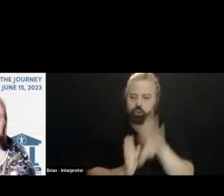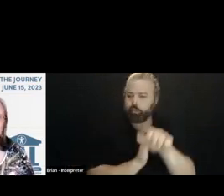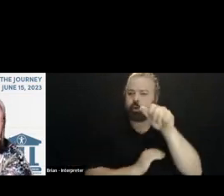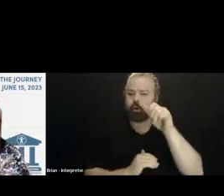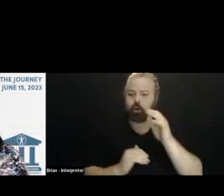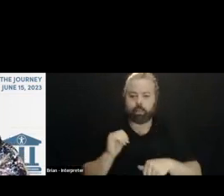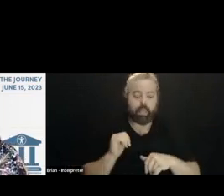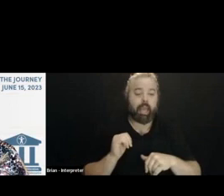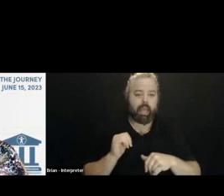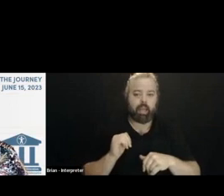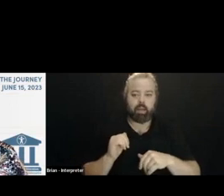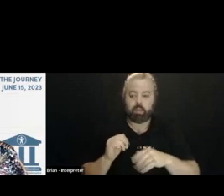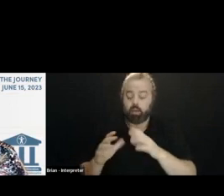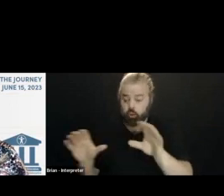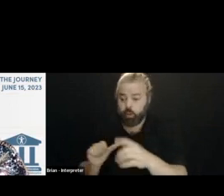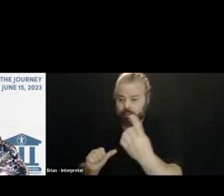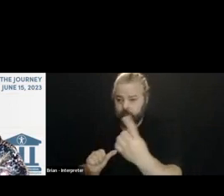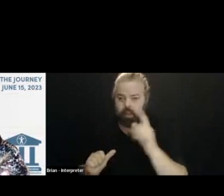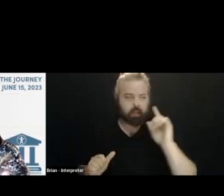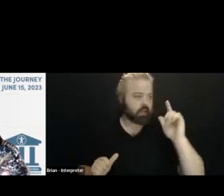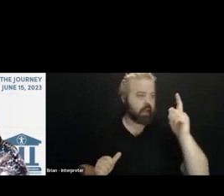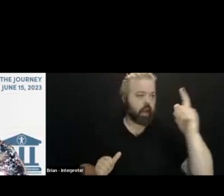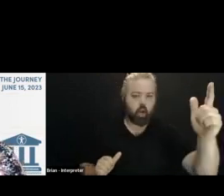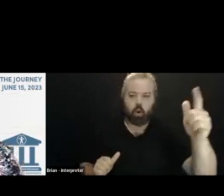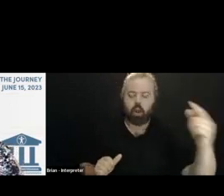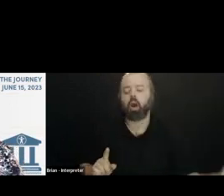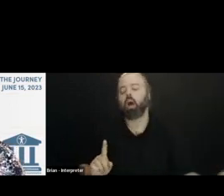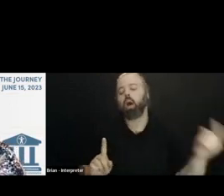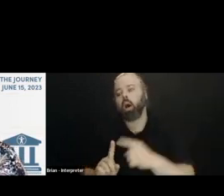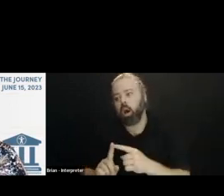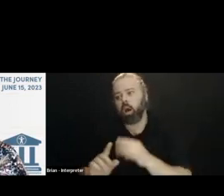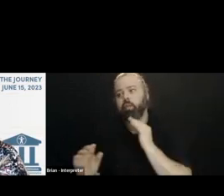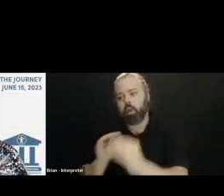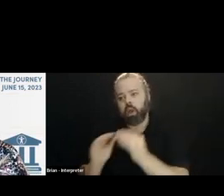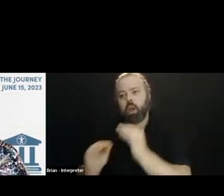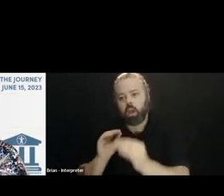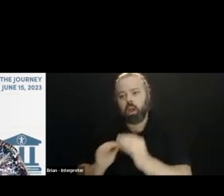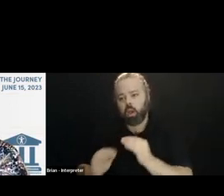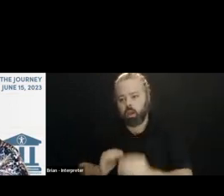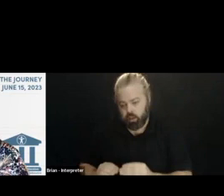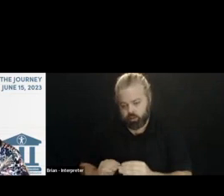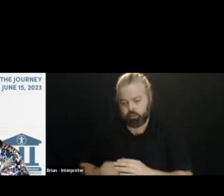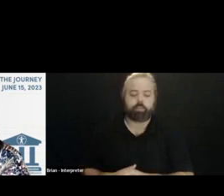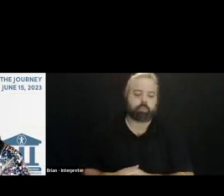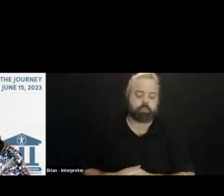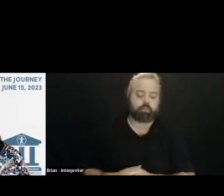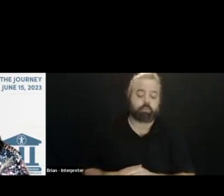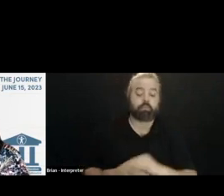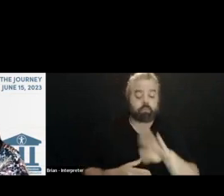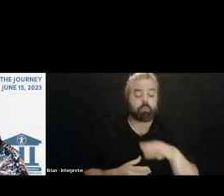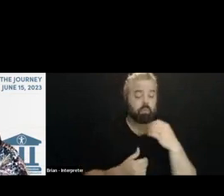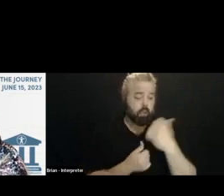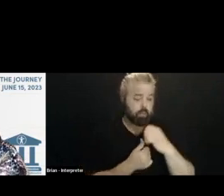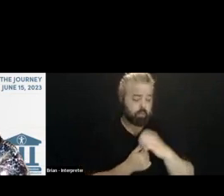go back and remediate or fix something that was originally created inaccessible. And of course, keep in mind that our end